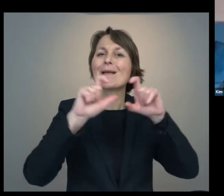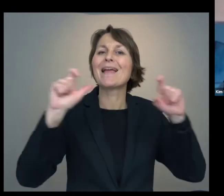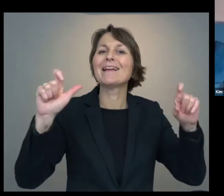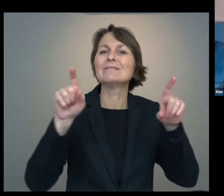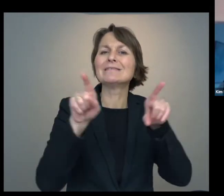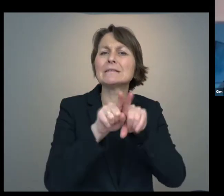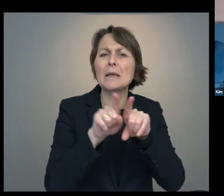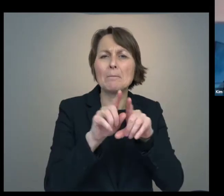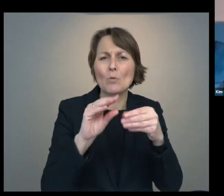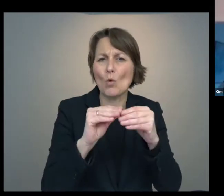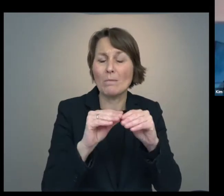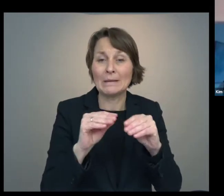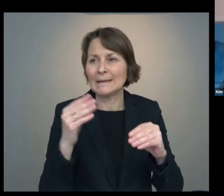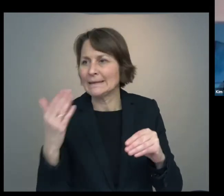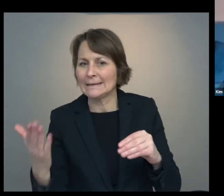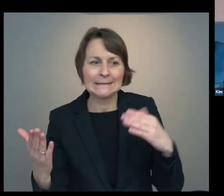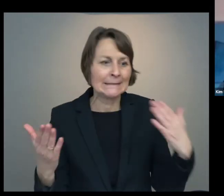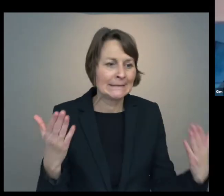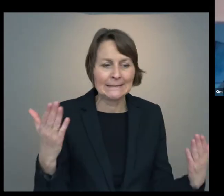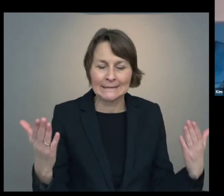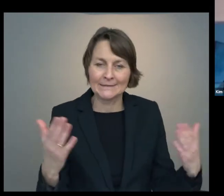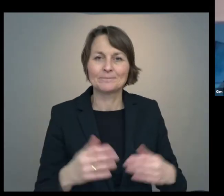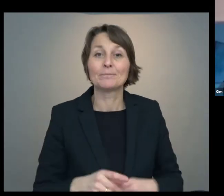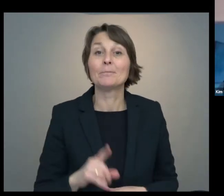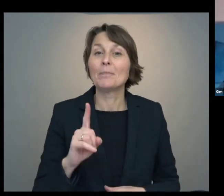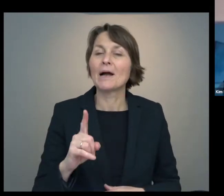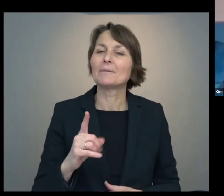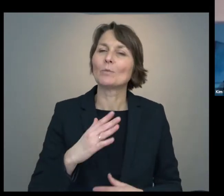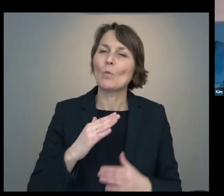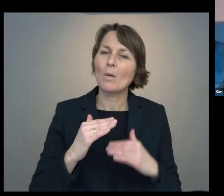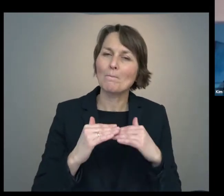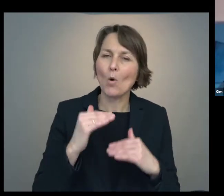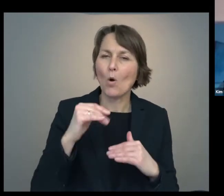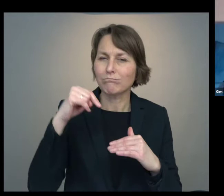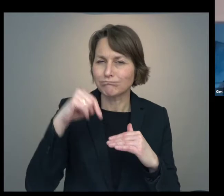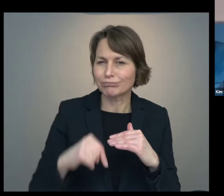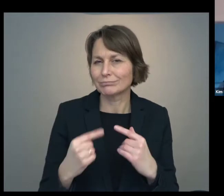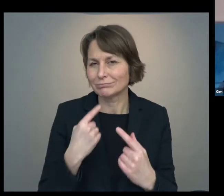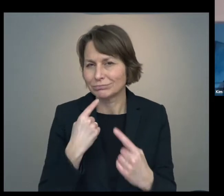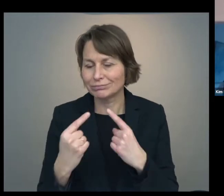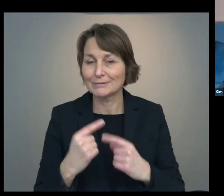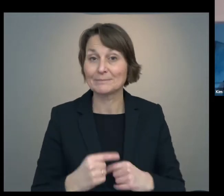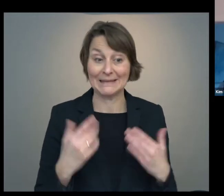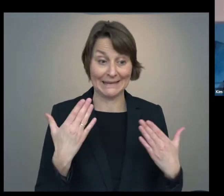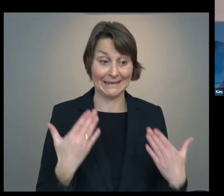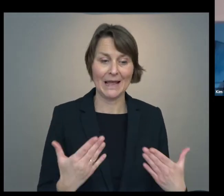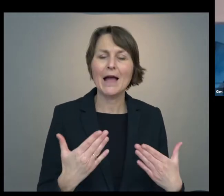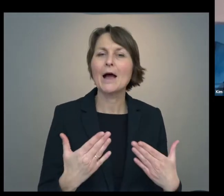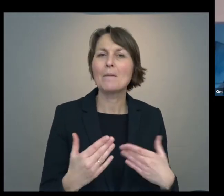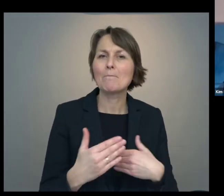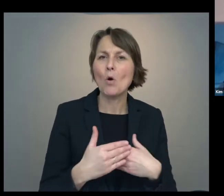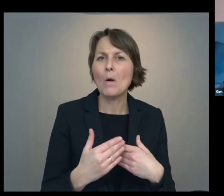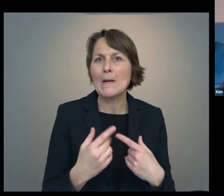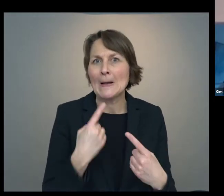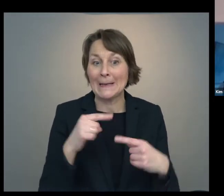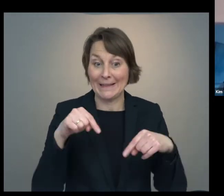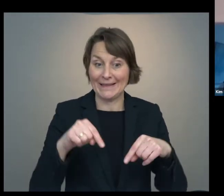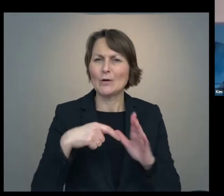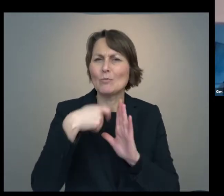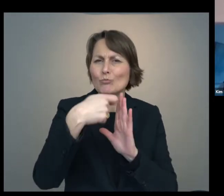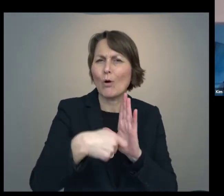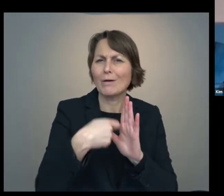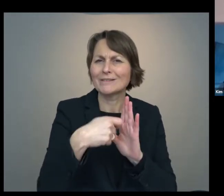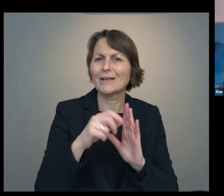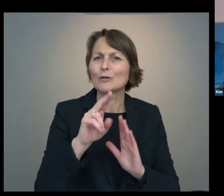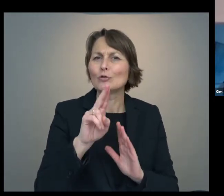in an agency, and I think that's more or less the same thing. But what I want to just speak to, and like, of course, right now a lot of energy goes